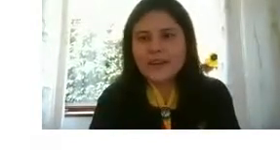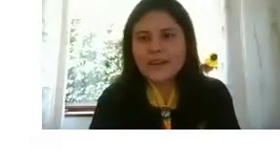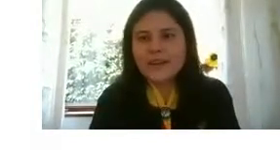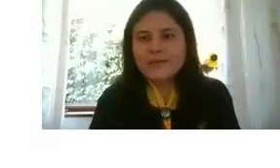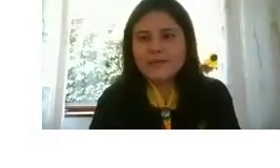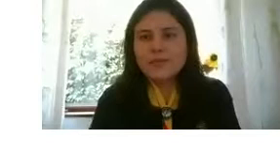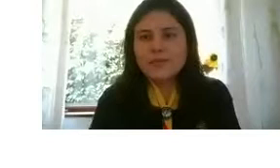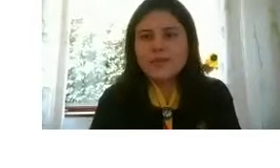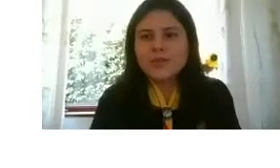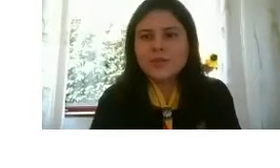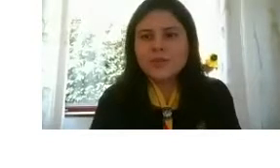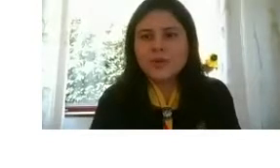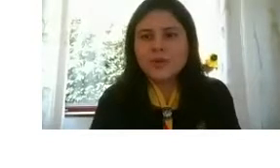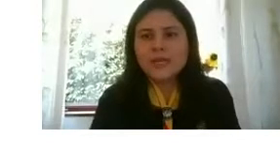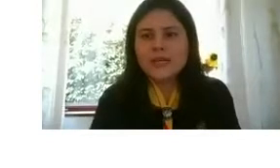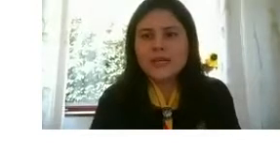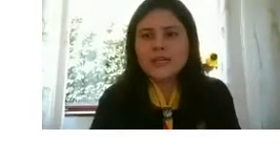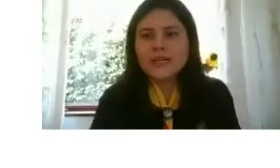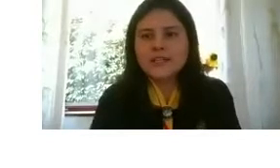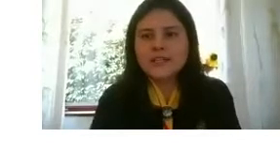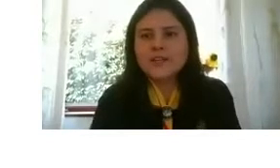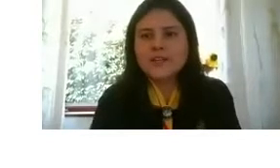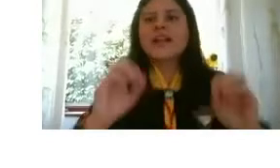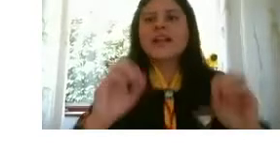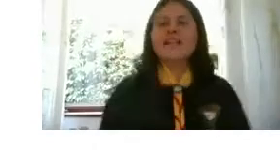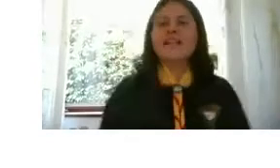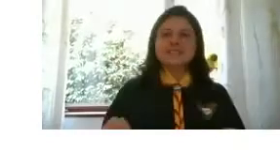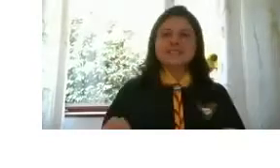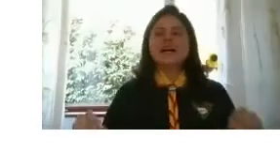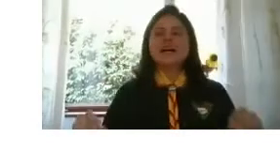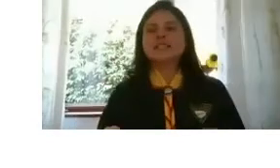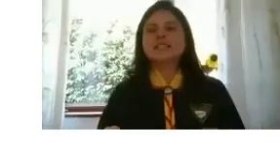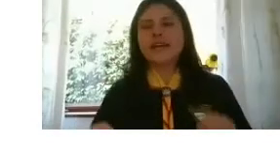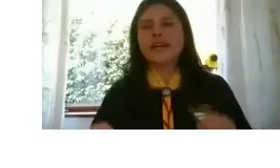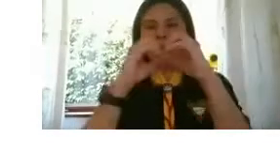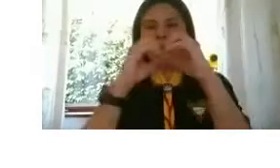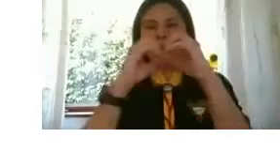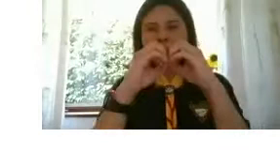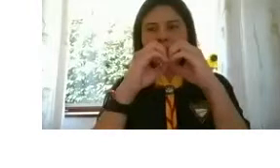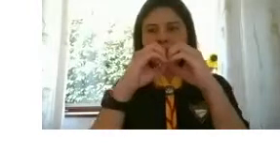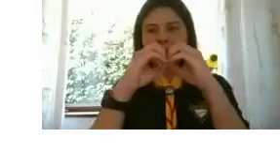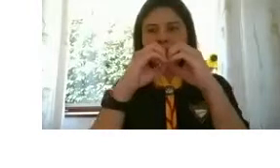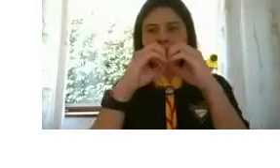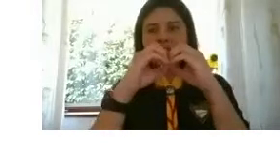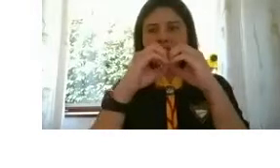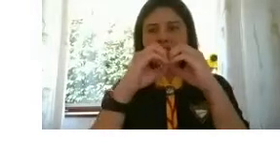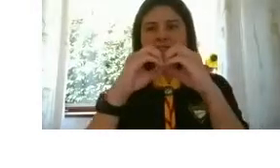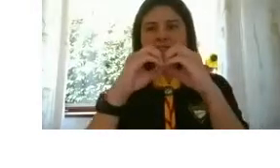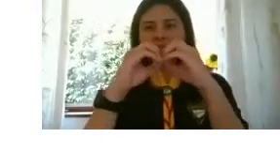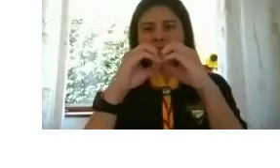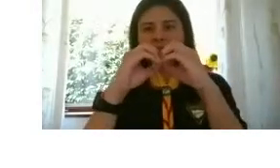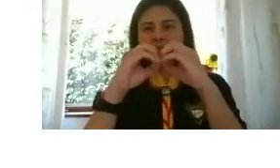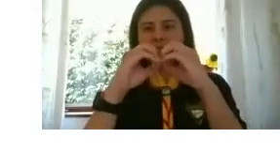Let me put you a little bit more here. So let's start B, consonants,